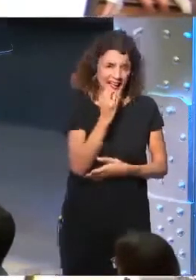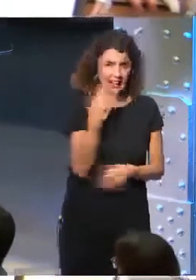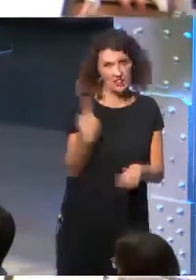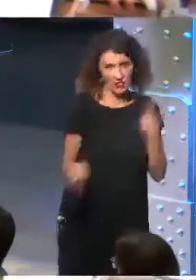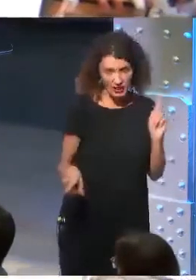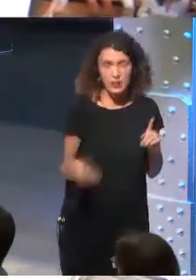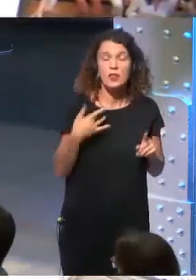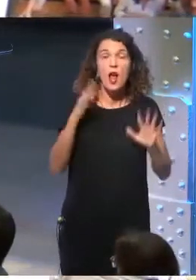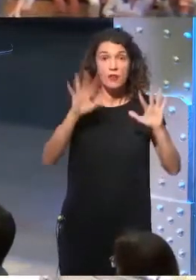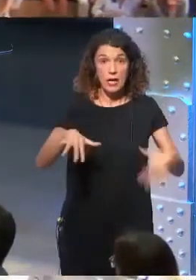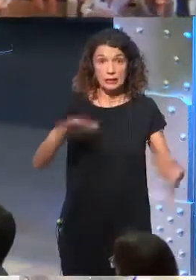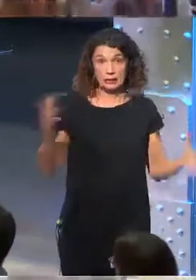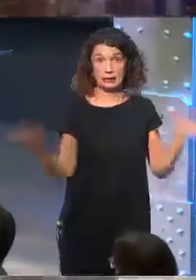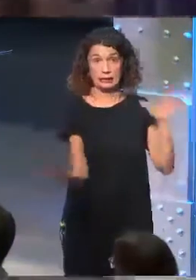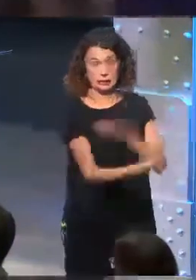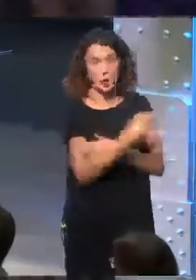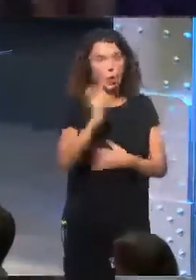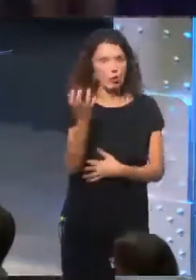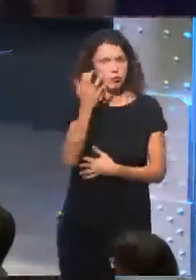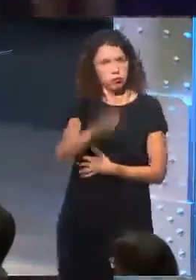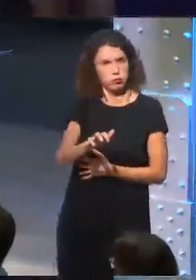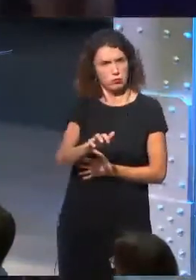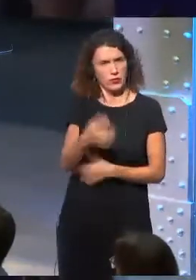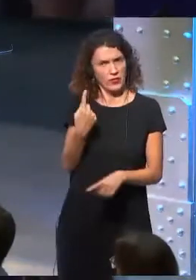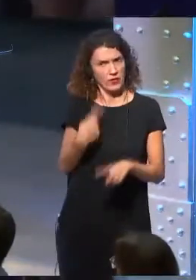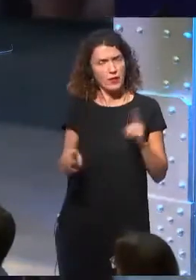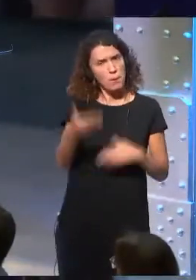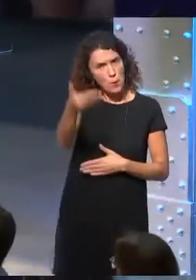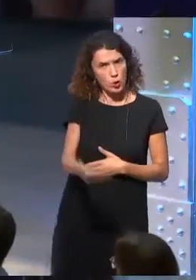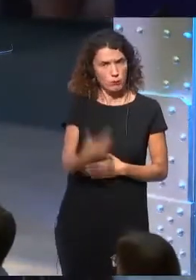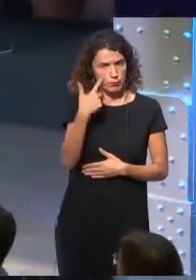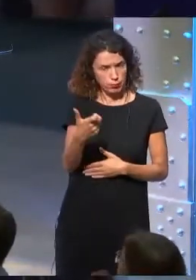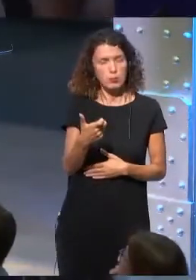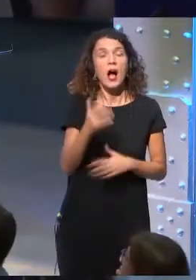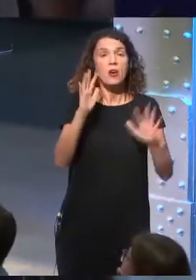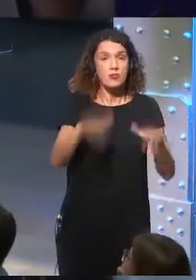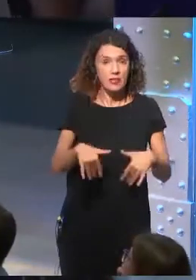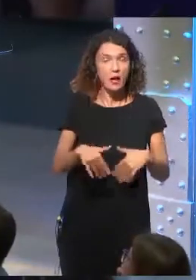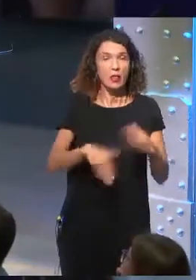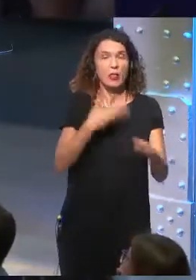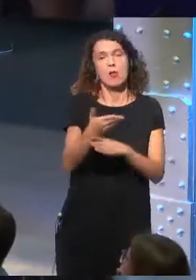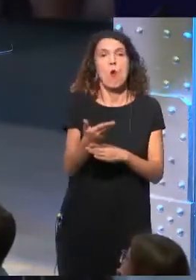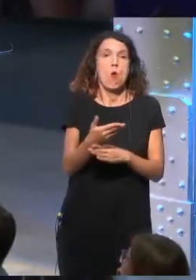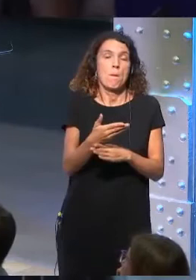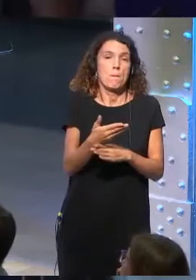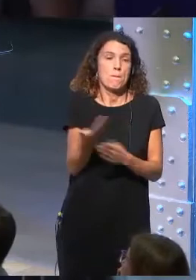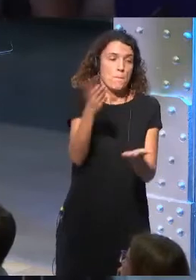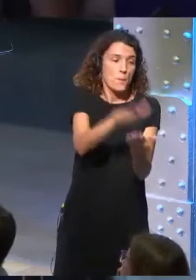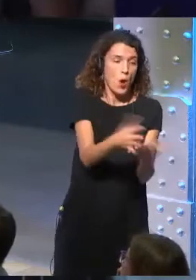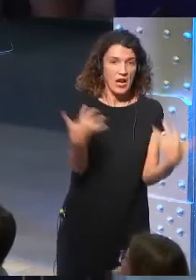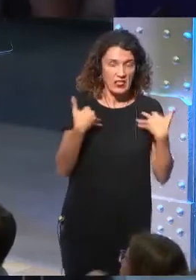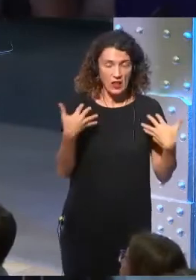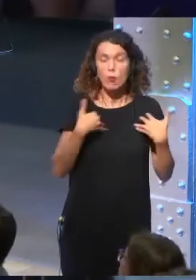Polish-Hegemony period. That transformation takes us to another paradox that I want to highlight, the one that takes us to the